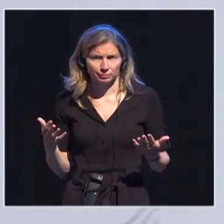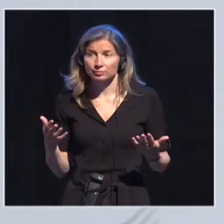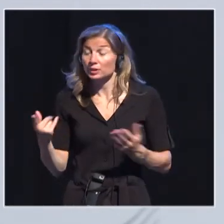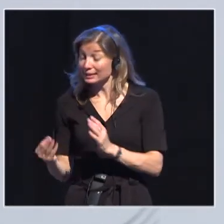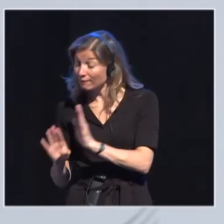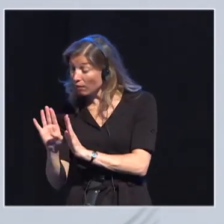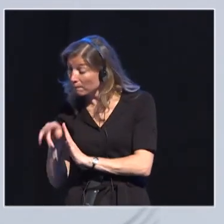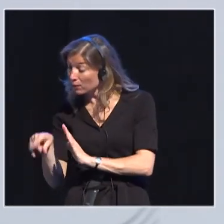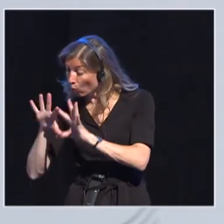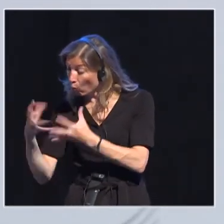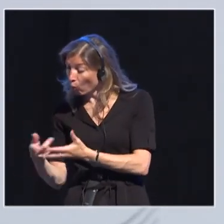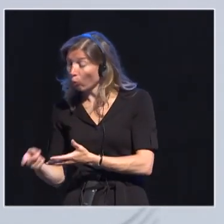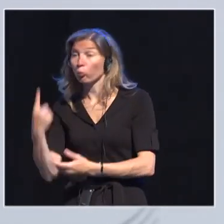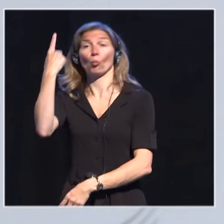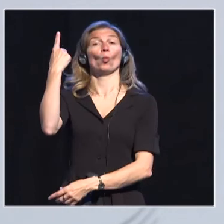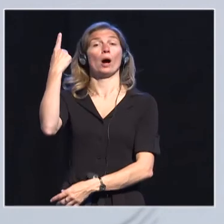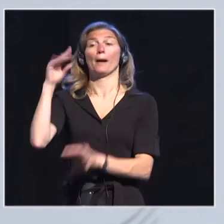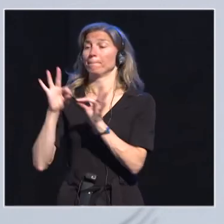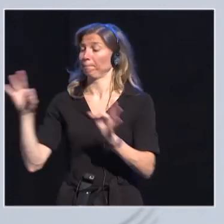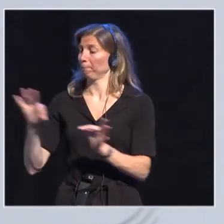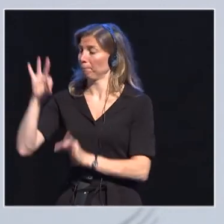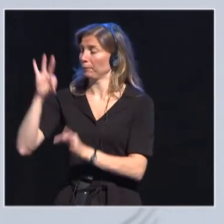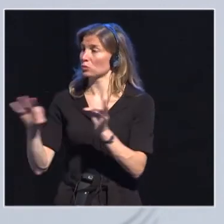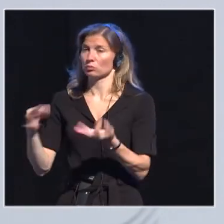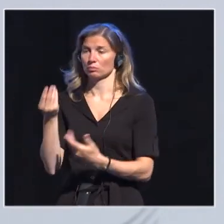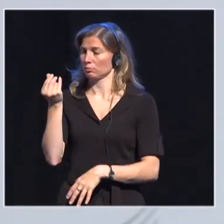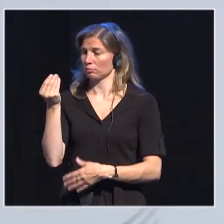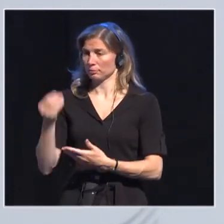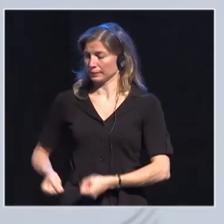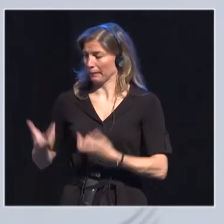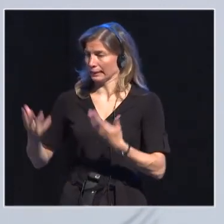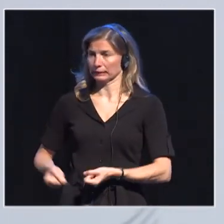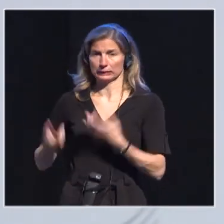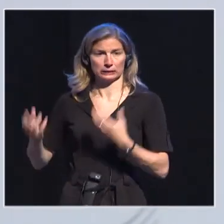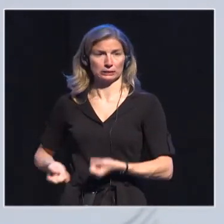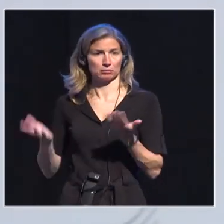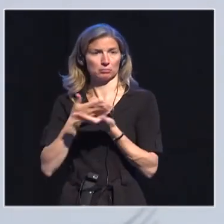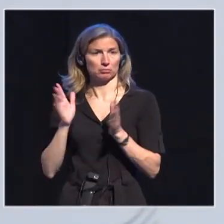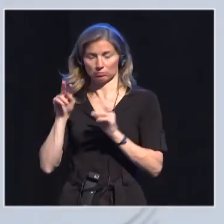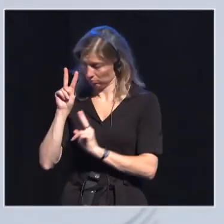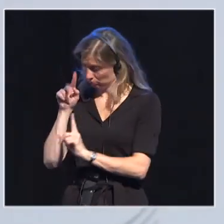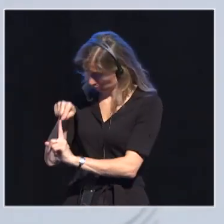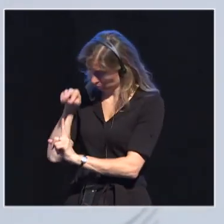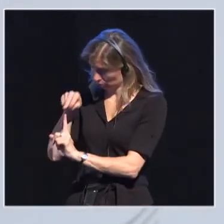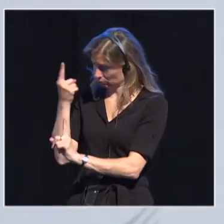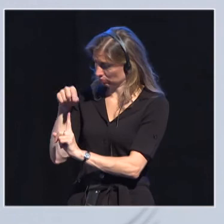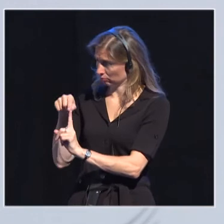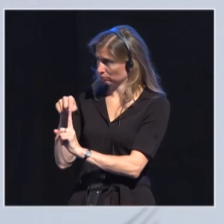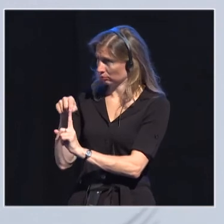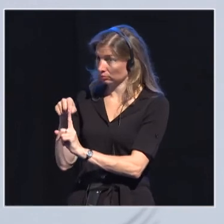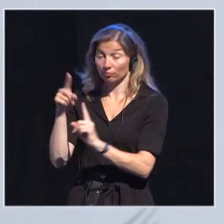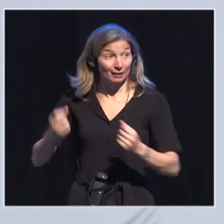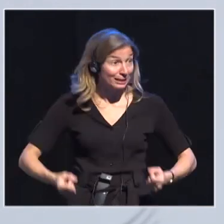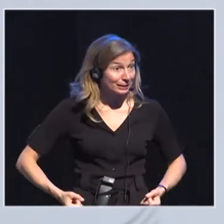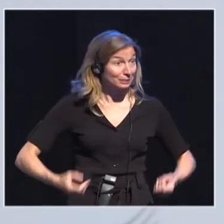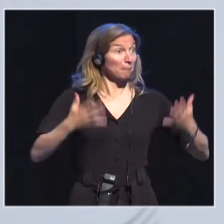one measure, and that measure was how much you spend. The more you spend, the better of a development agency or